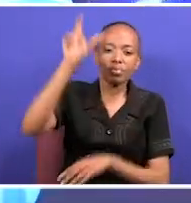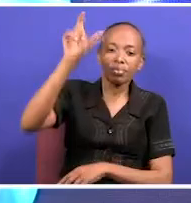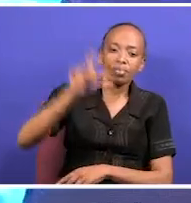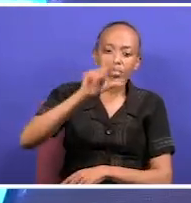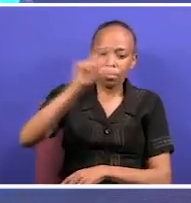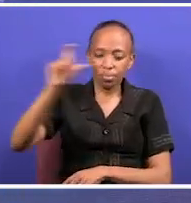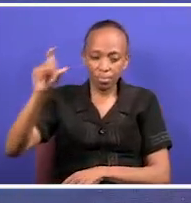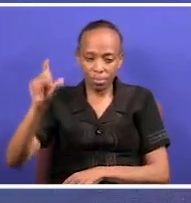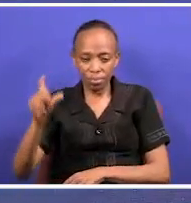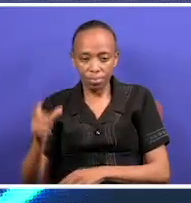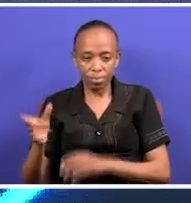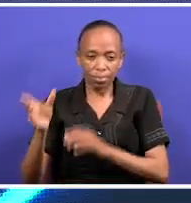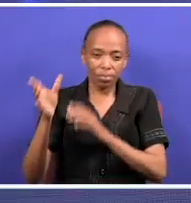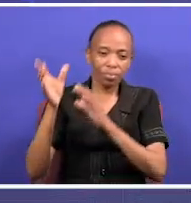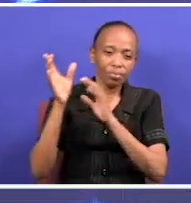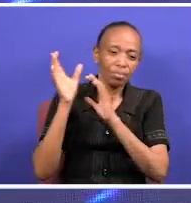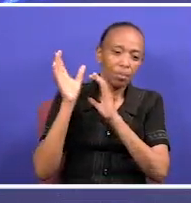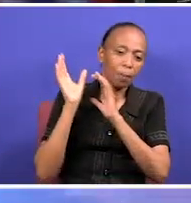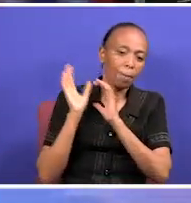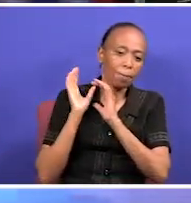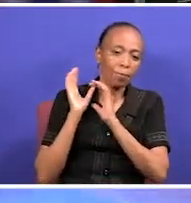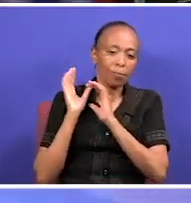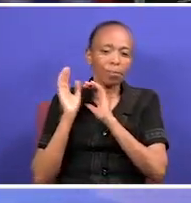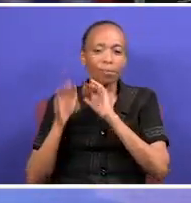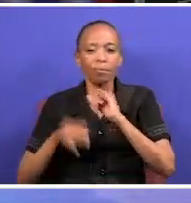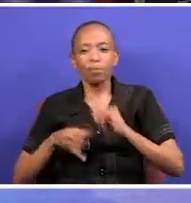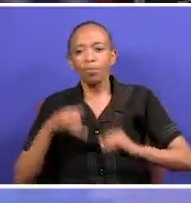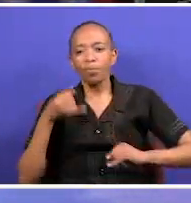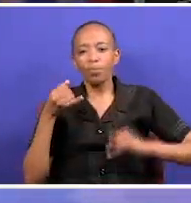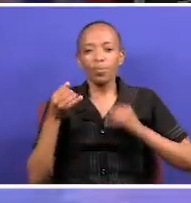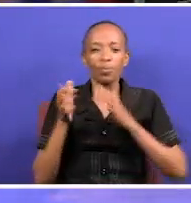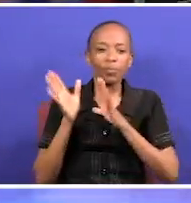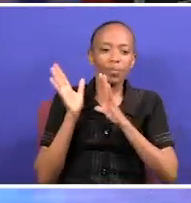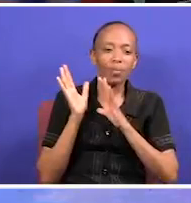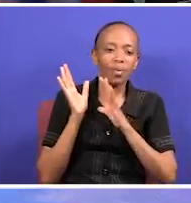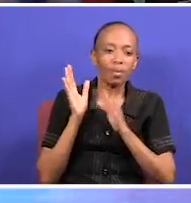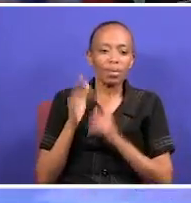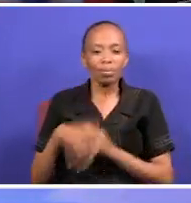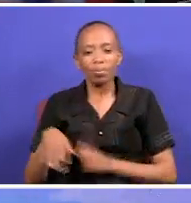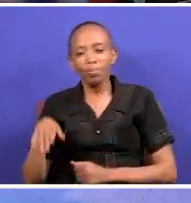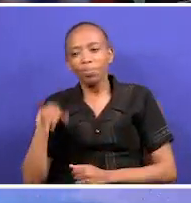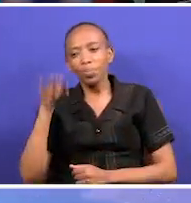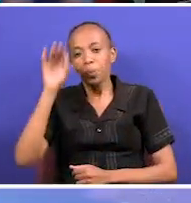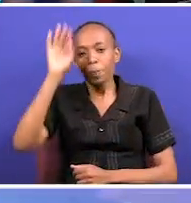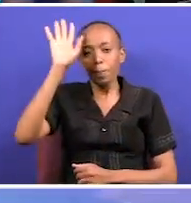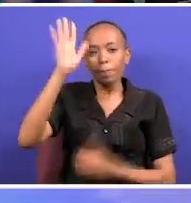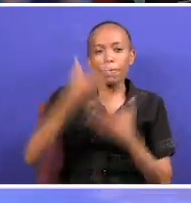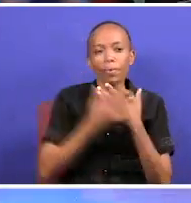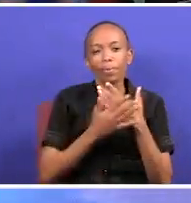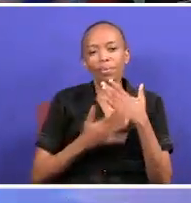on that cross, my burden gladly bear, he